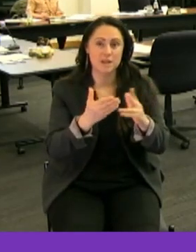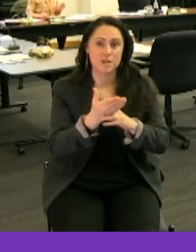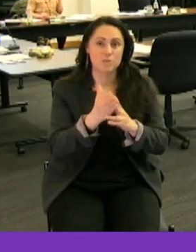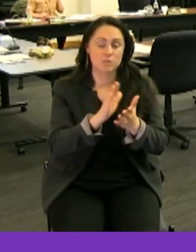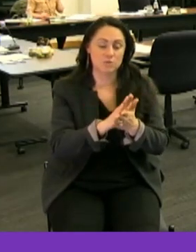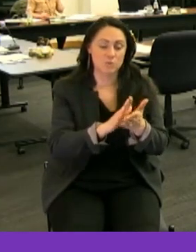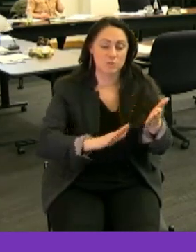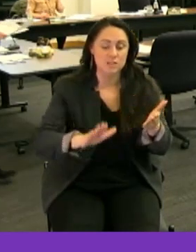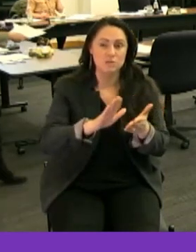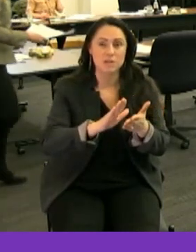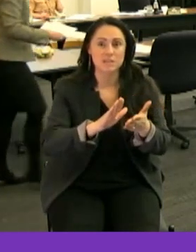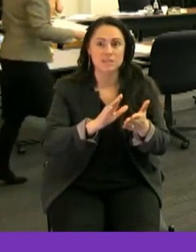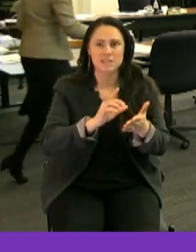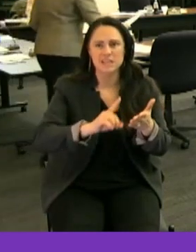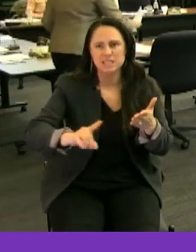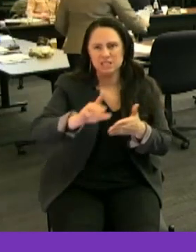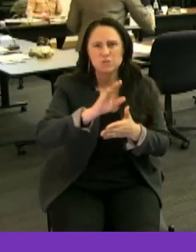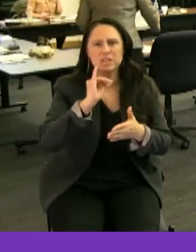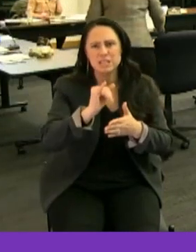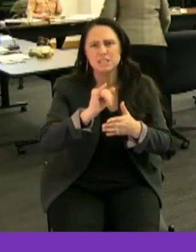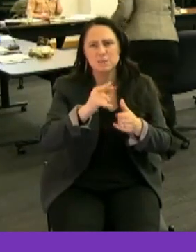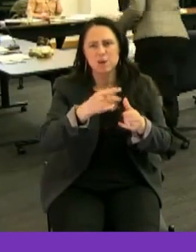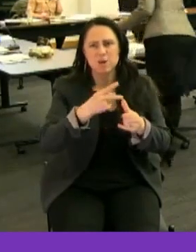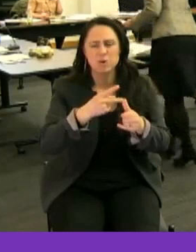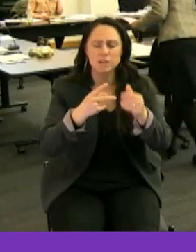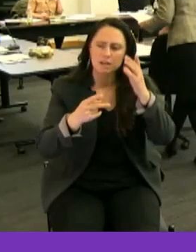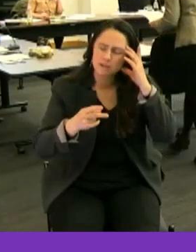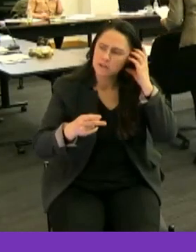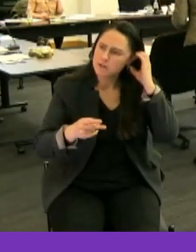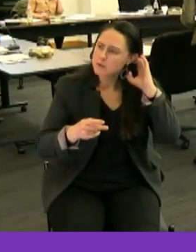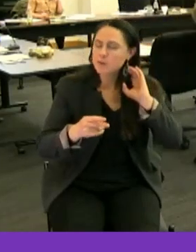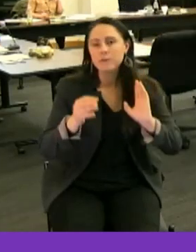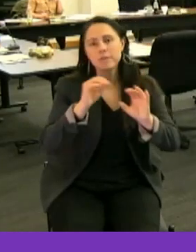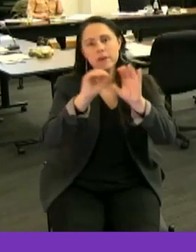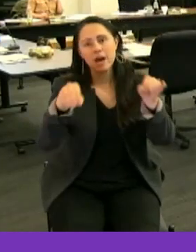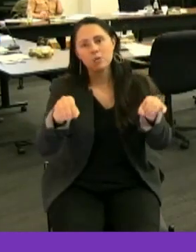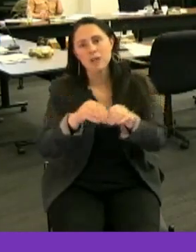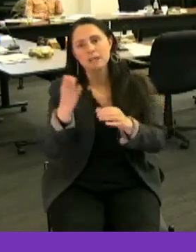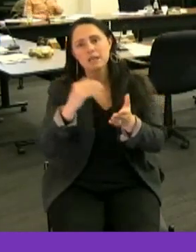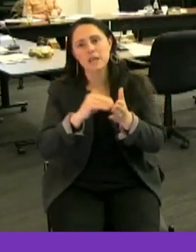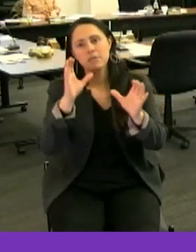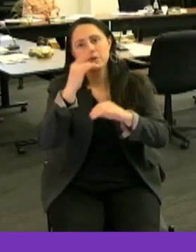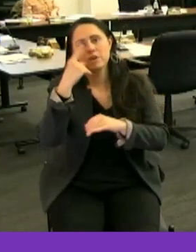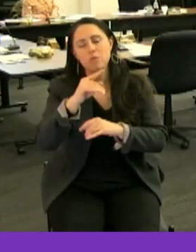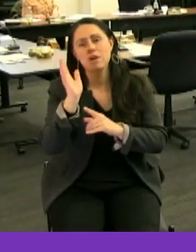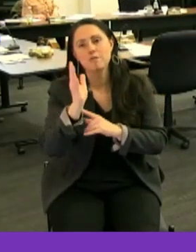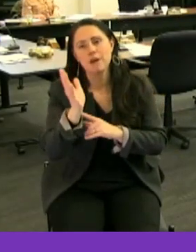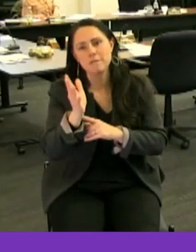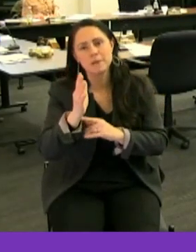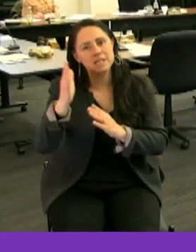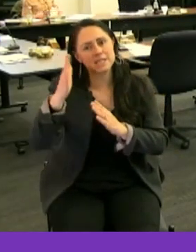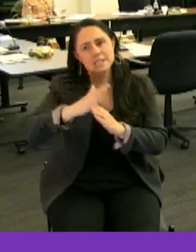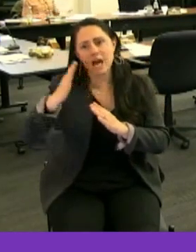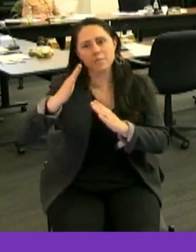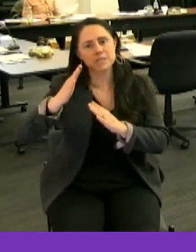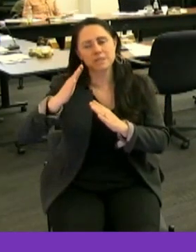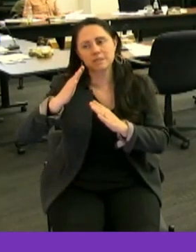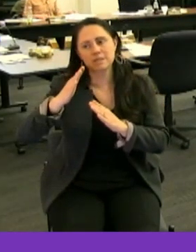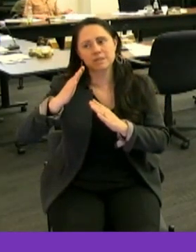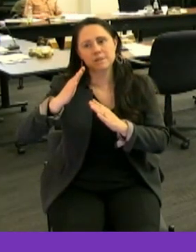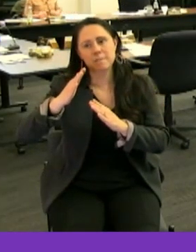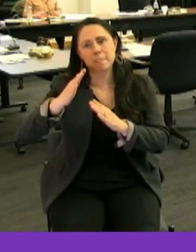districts as a priority, that's what you see on this calendar. The outline, again, we're looking for 5 minutes tops when